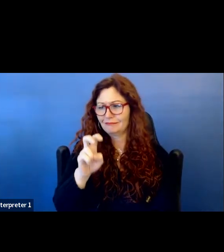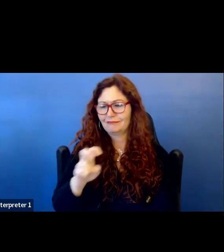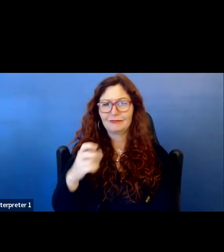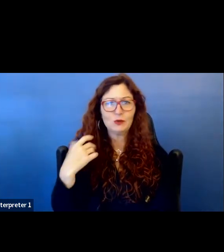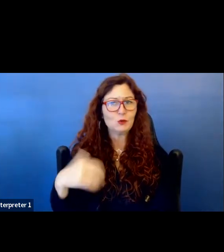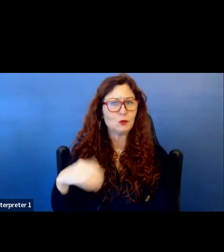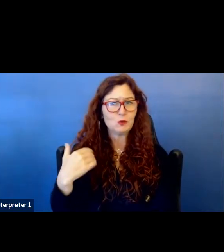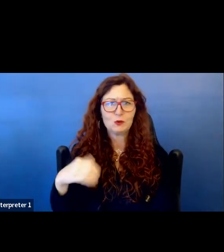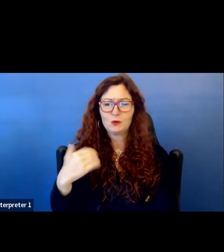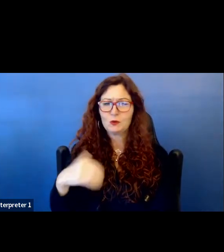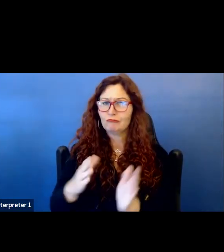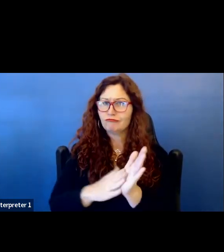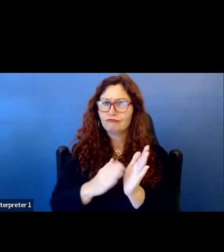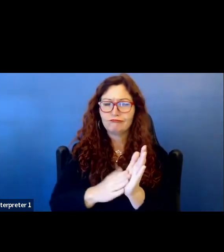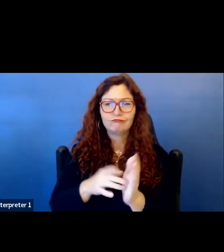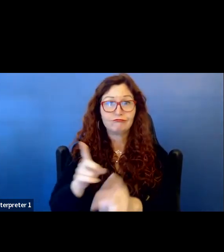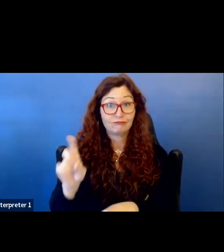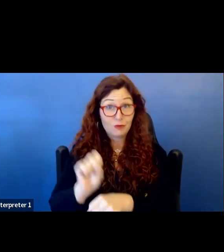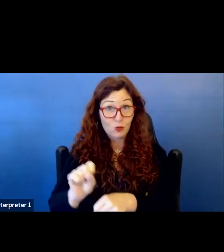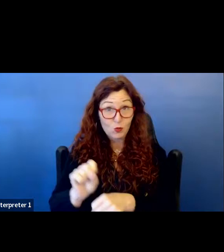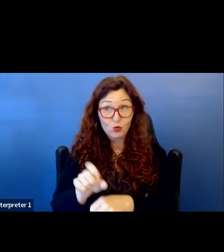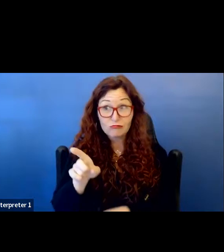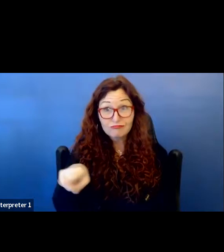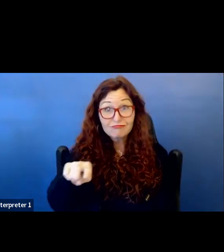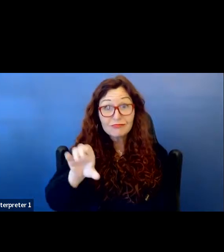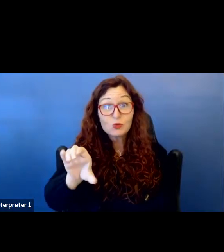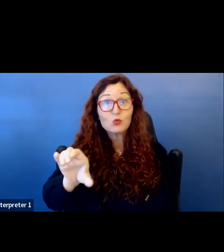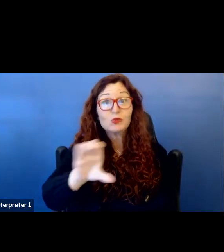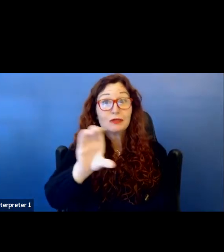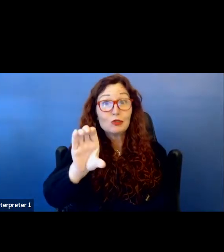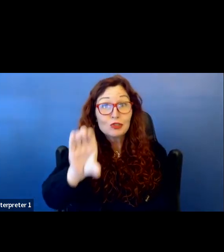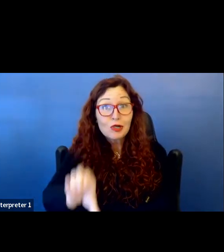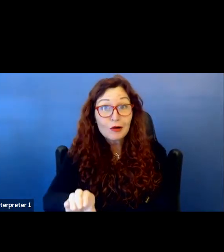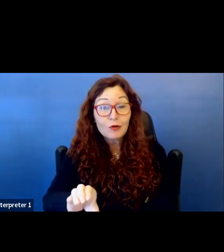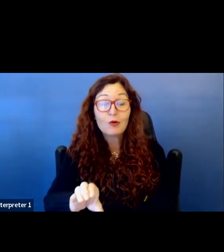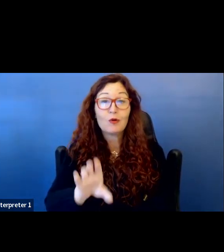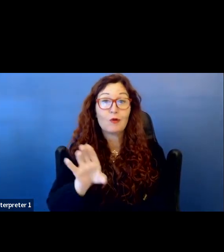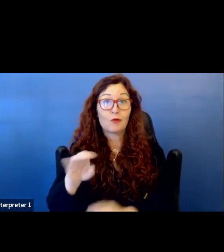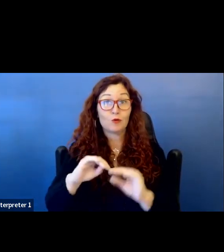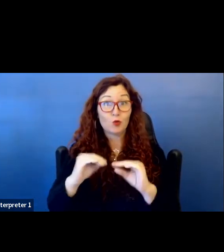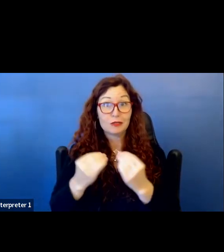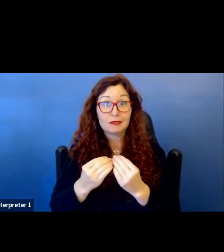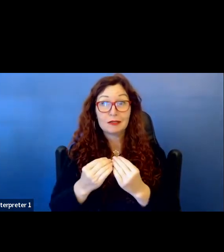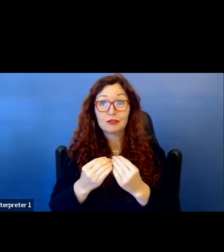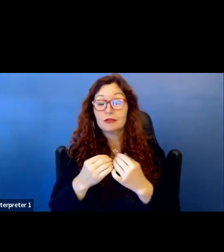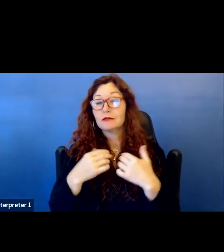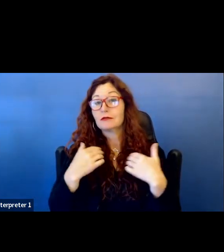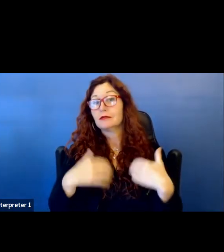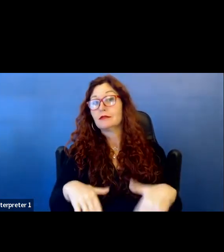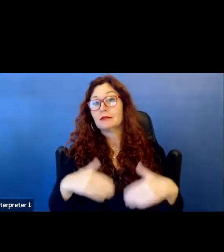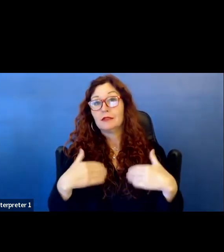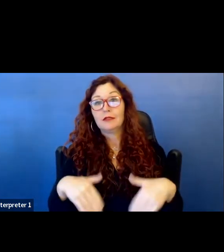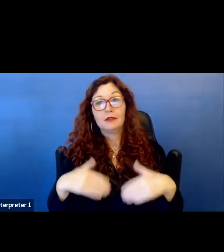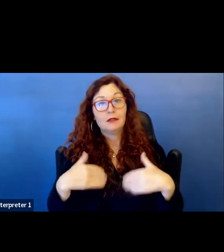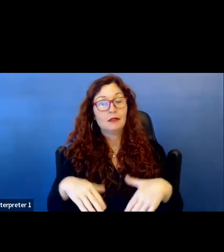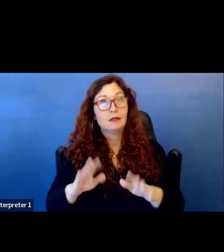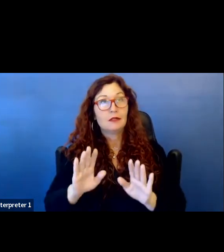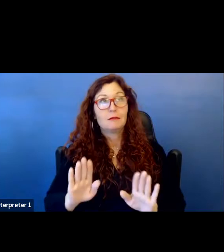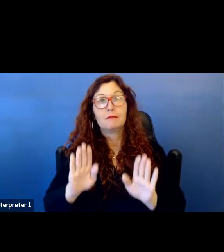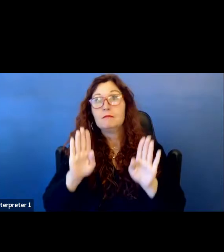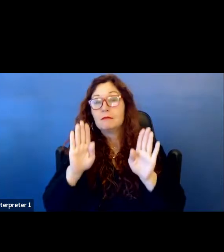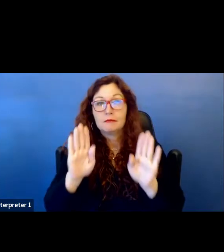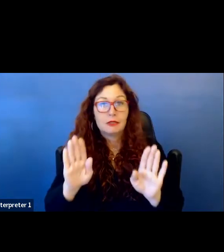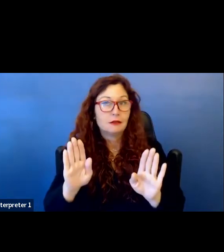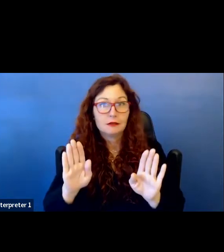women um in trades trades um trades women build nations that we're doing with nabtu is really